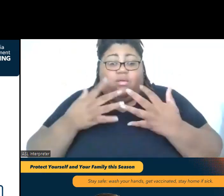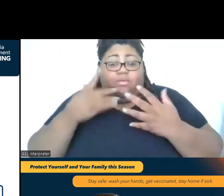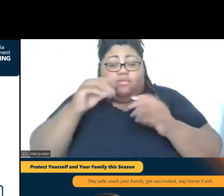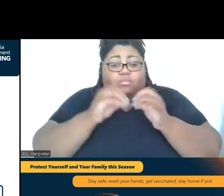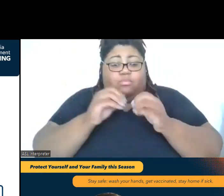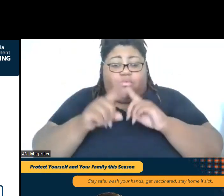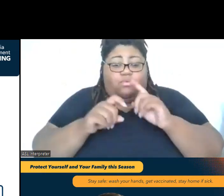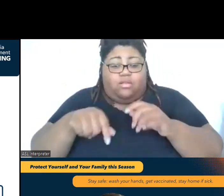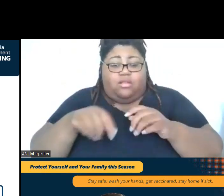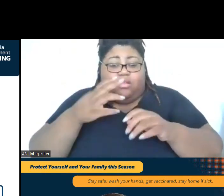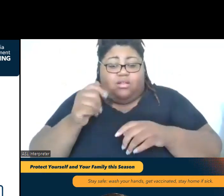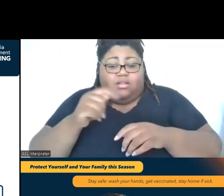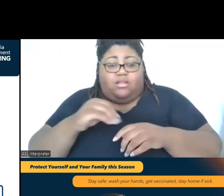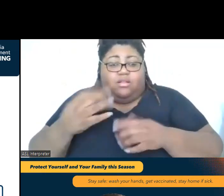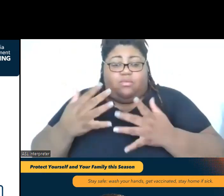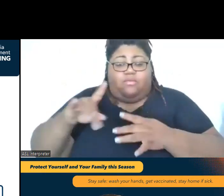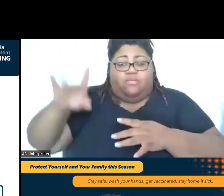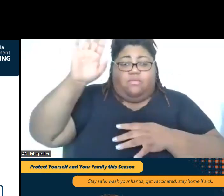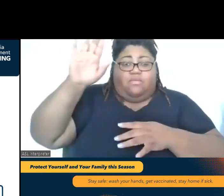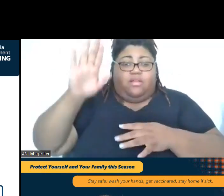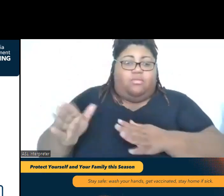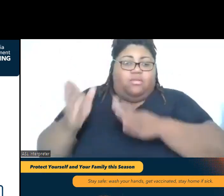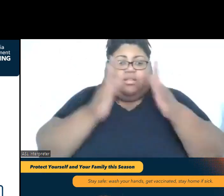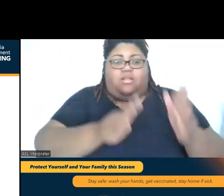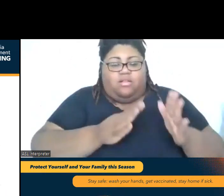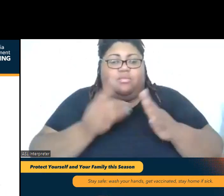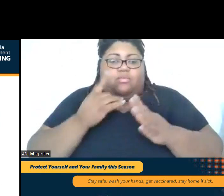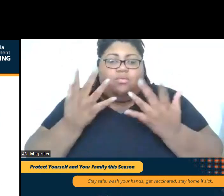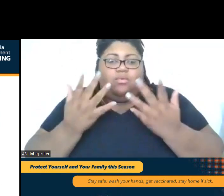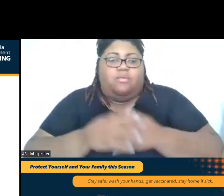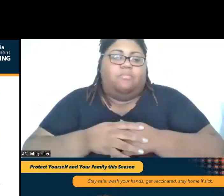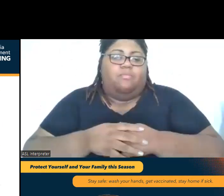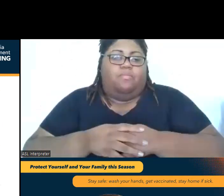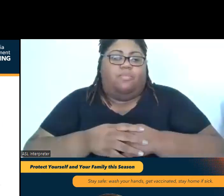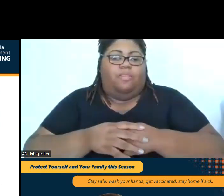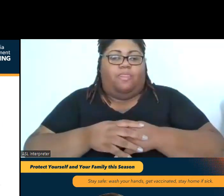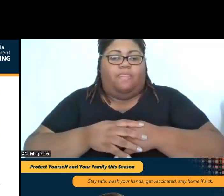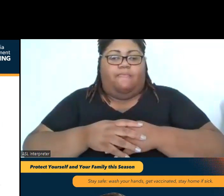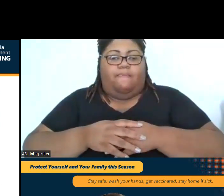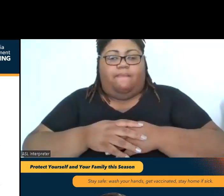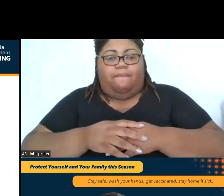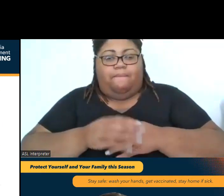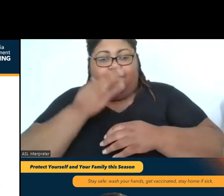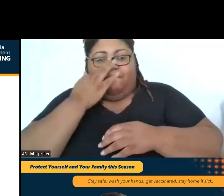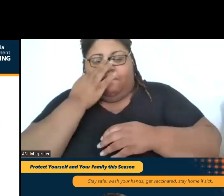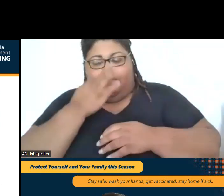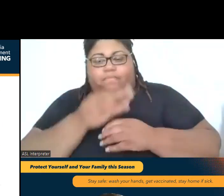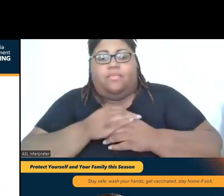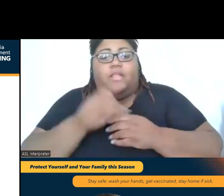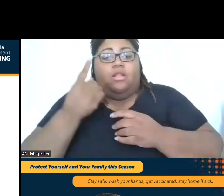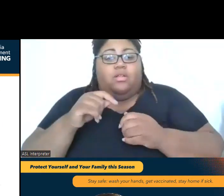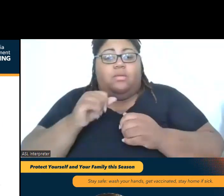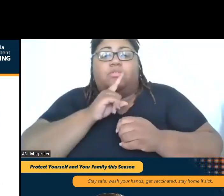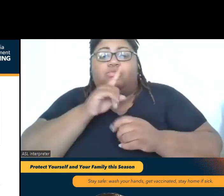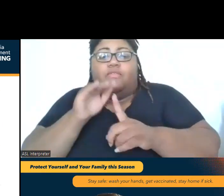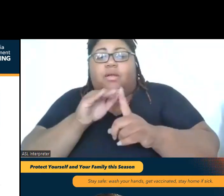and raise your hand. Let's go to the next slide really quick while we're waiting, or while we wait for folks to enter in. Just a reminder, and